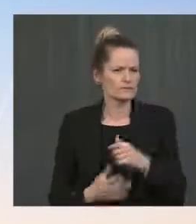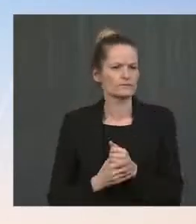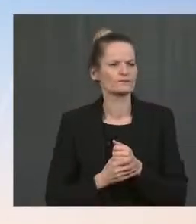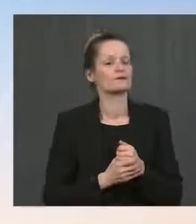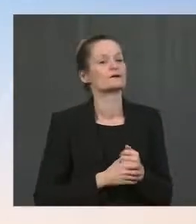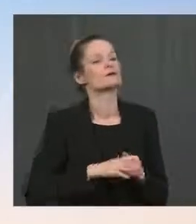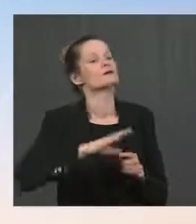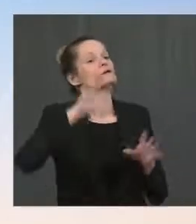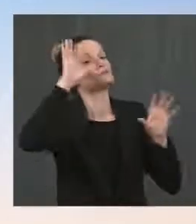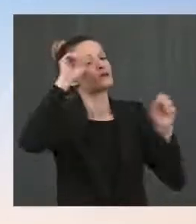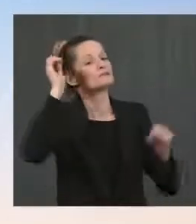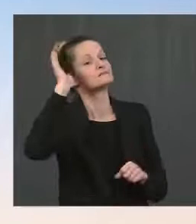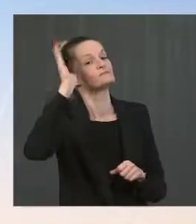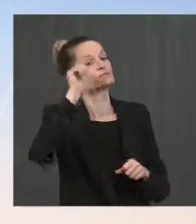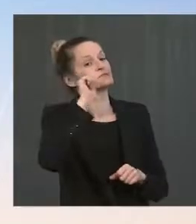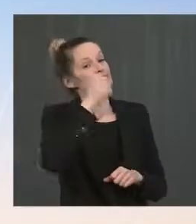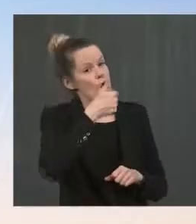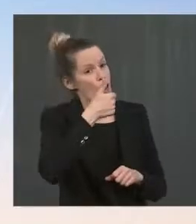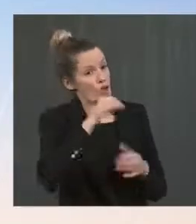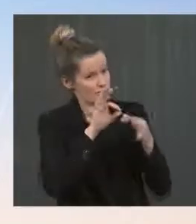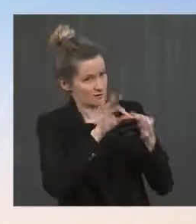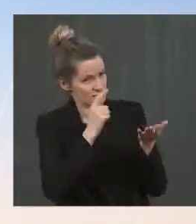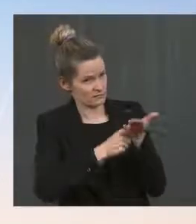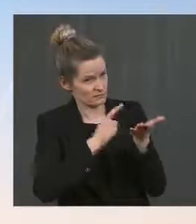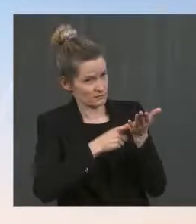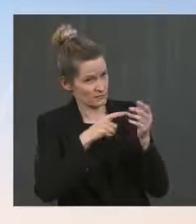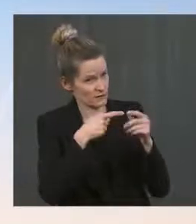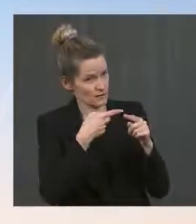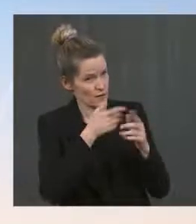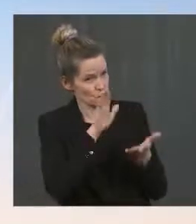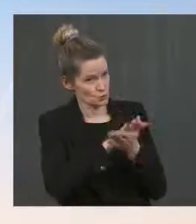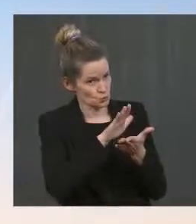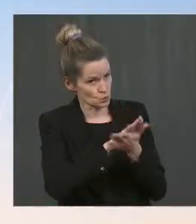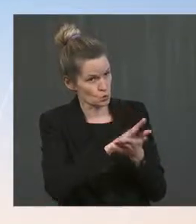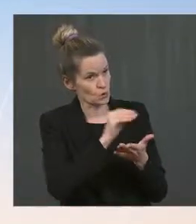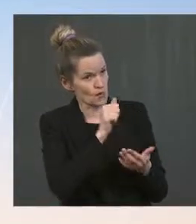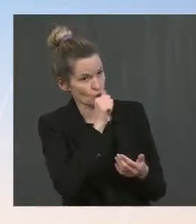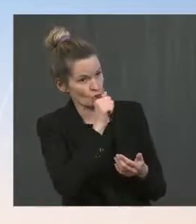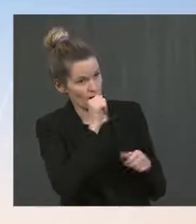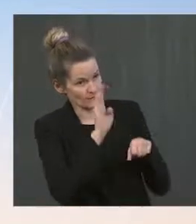private sectors as two areas of focus, but you've also been very,